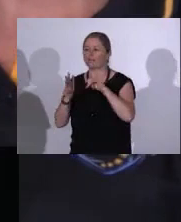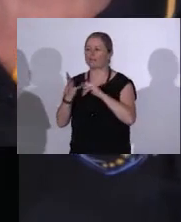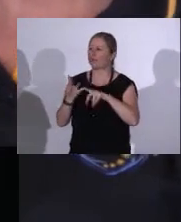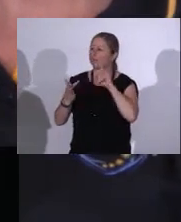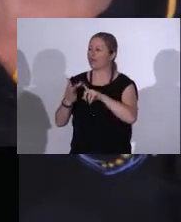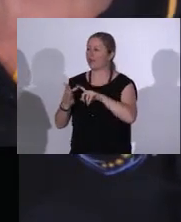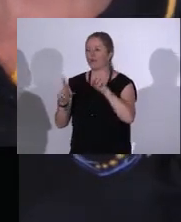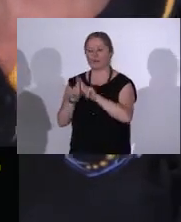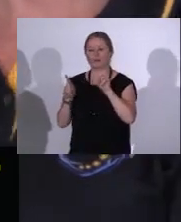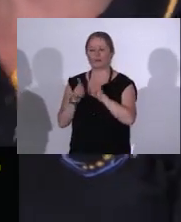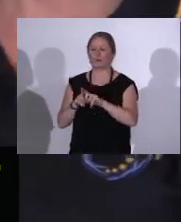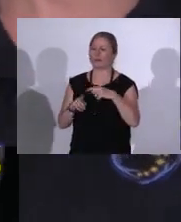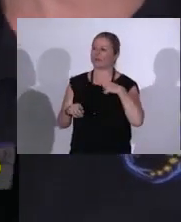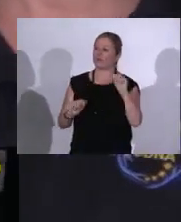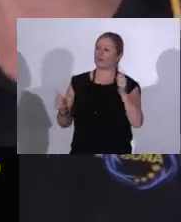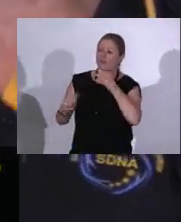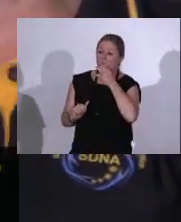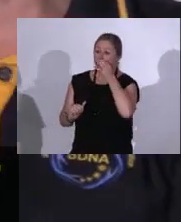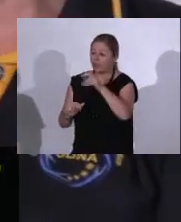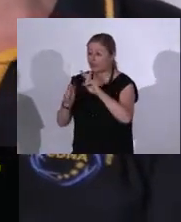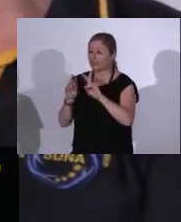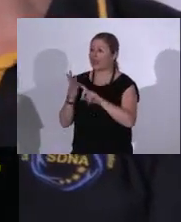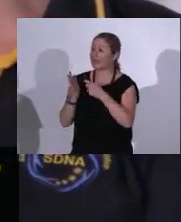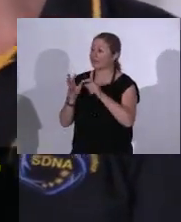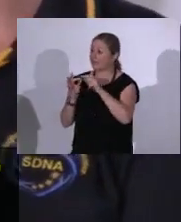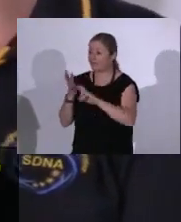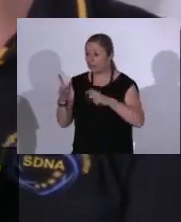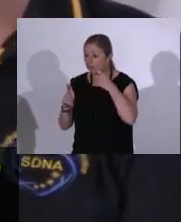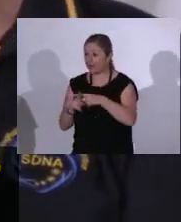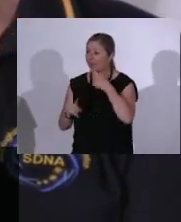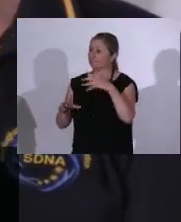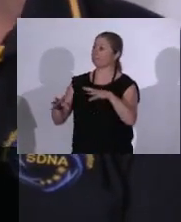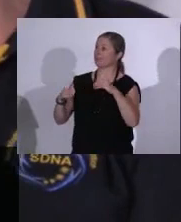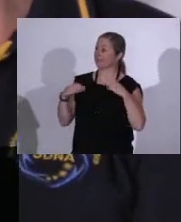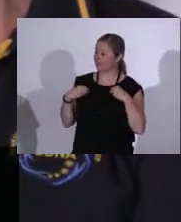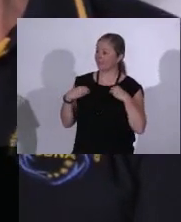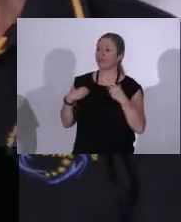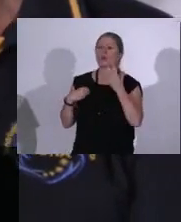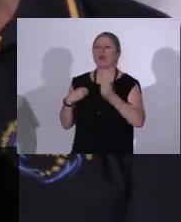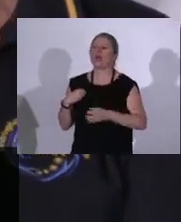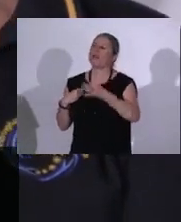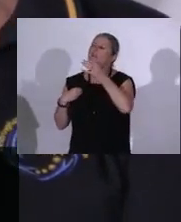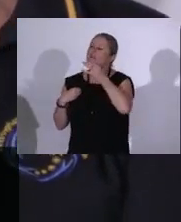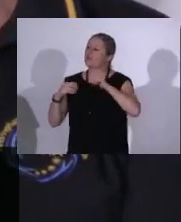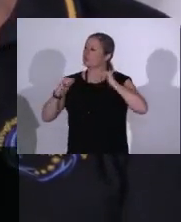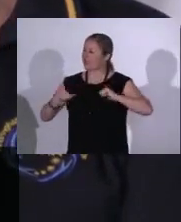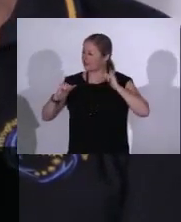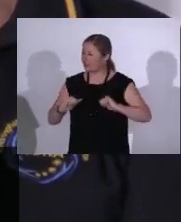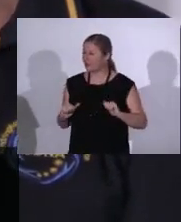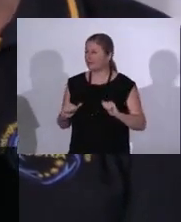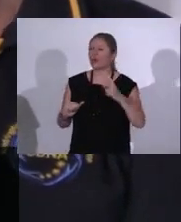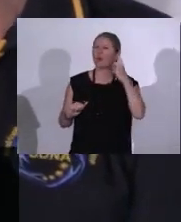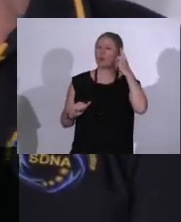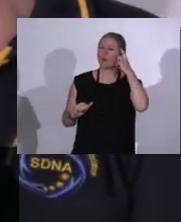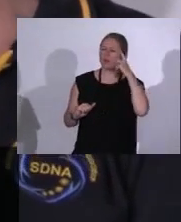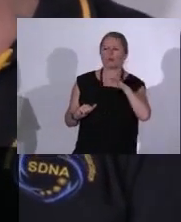approached Furbank and they said, yeah, program sounds great. So what we did was run a few sessions. So we sort of thought